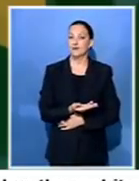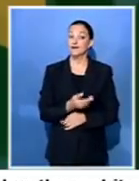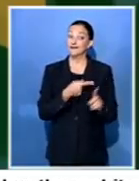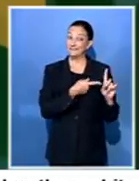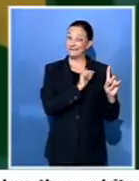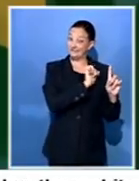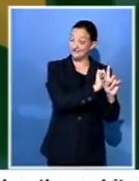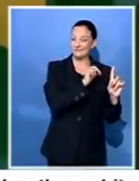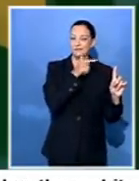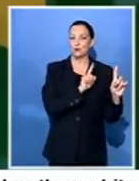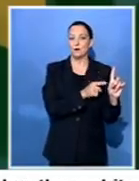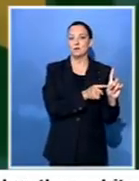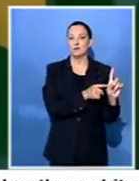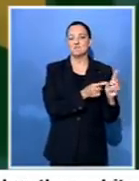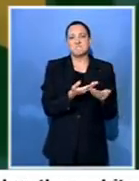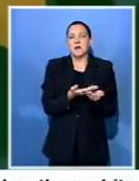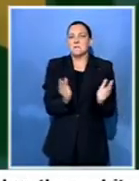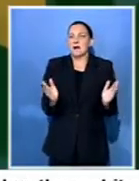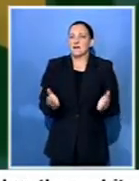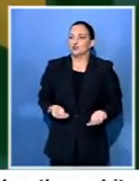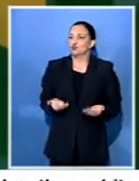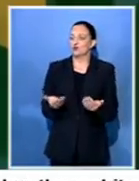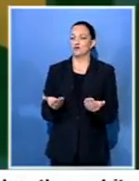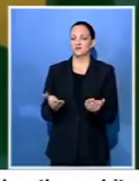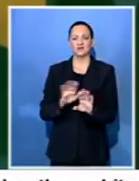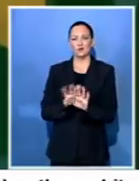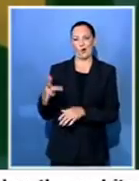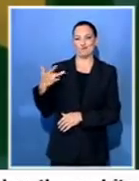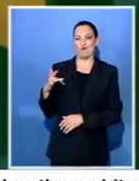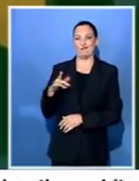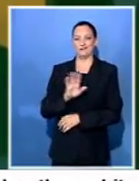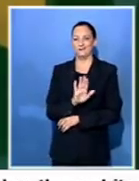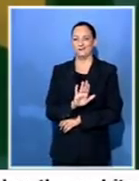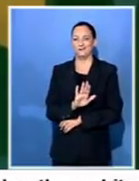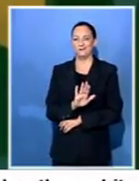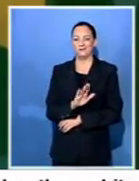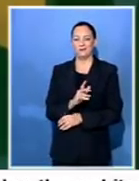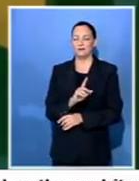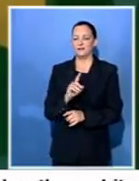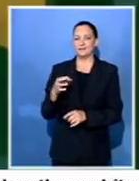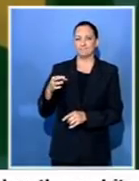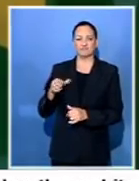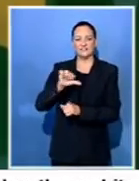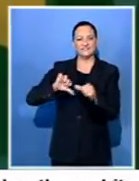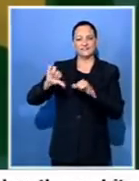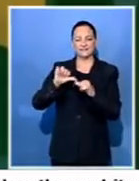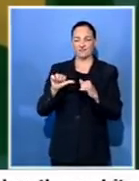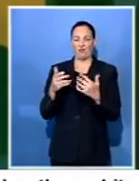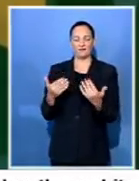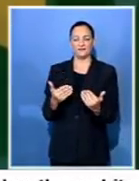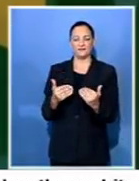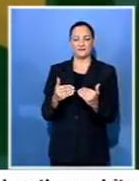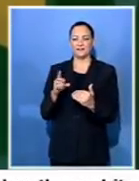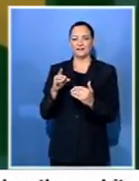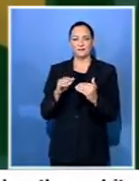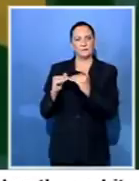said, "Public services are not a privilege in a civilized and democratic society. They